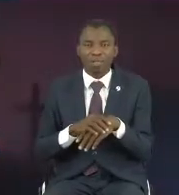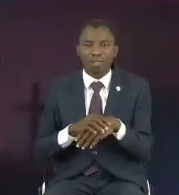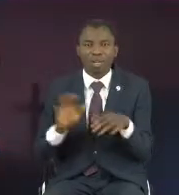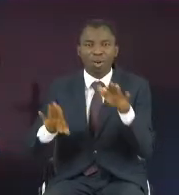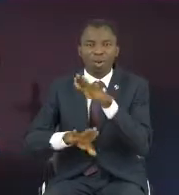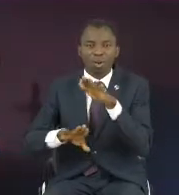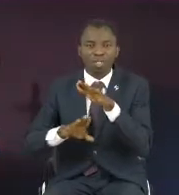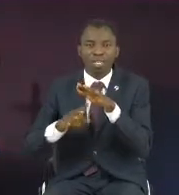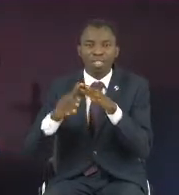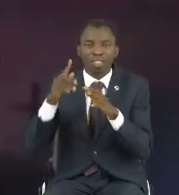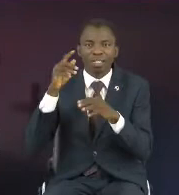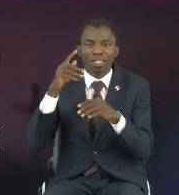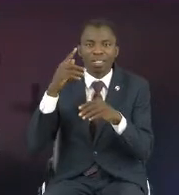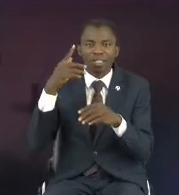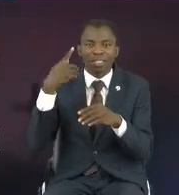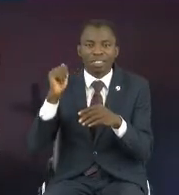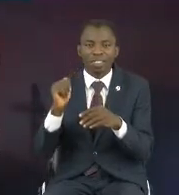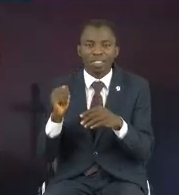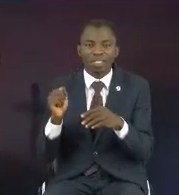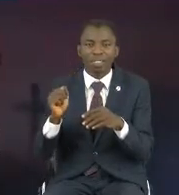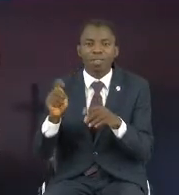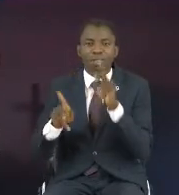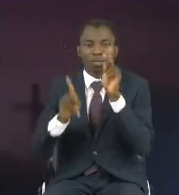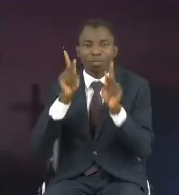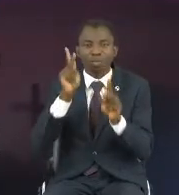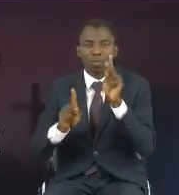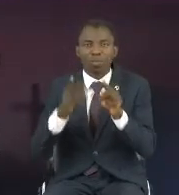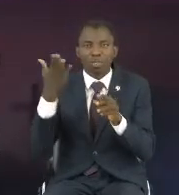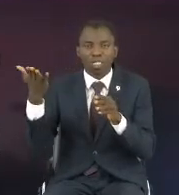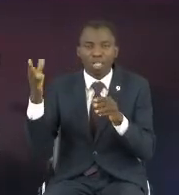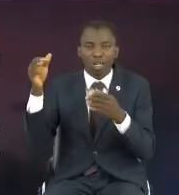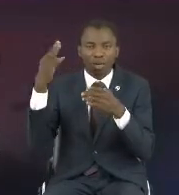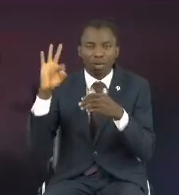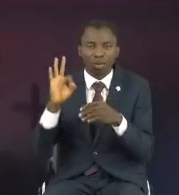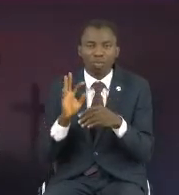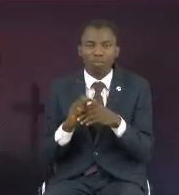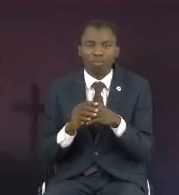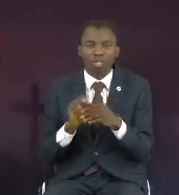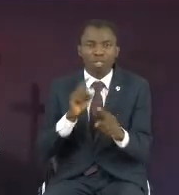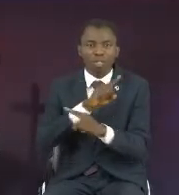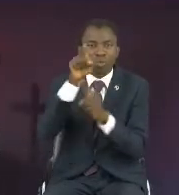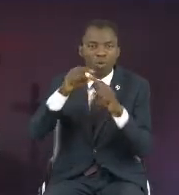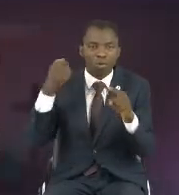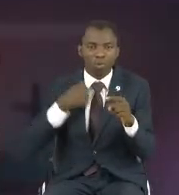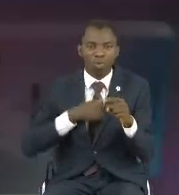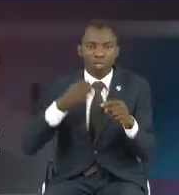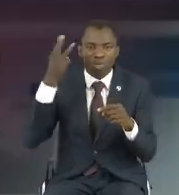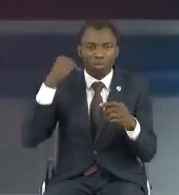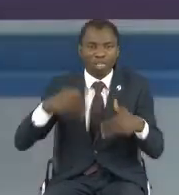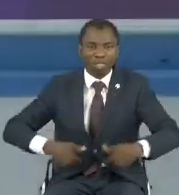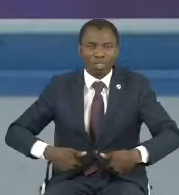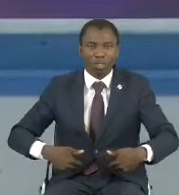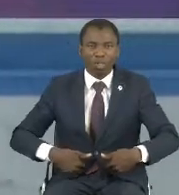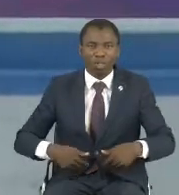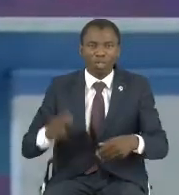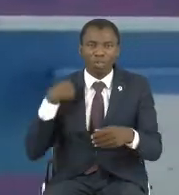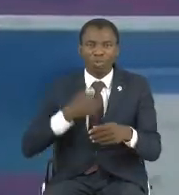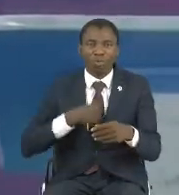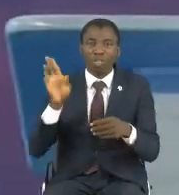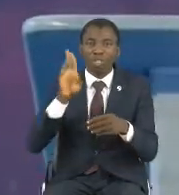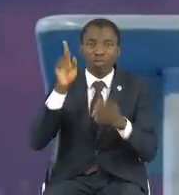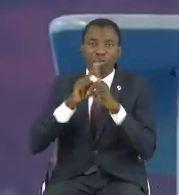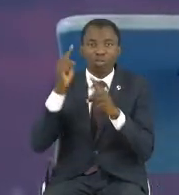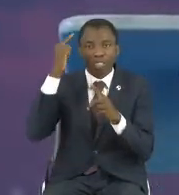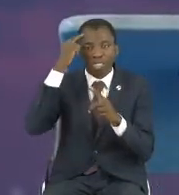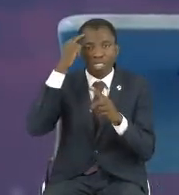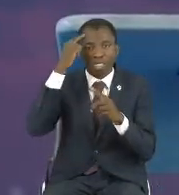the inhabitants thereof. You know, when we were young, we used to think the